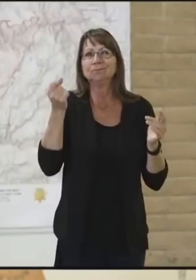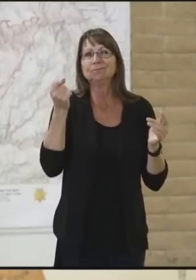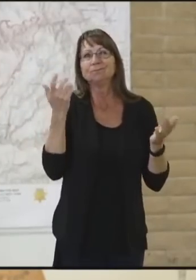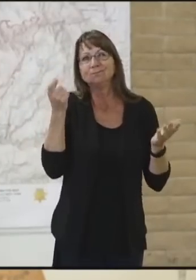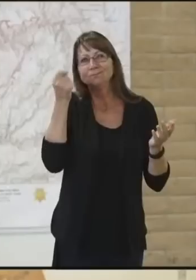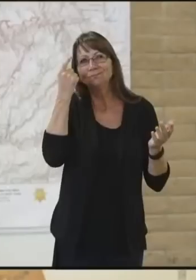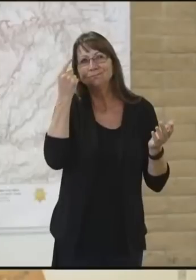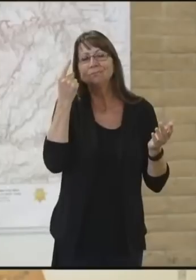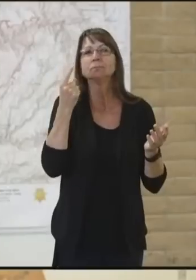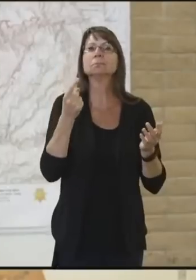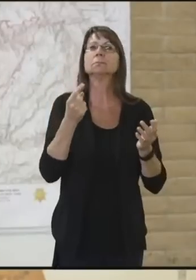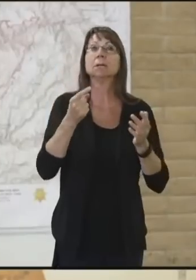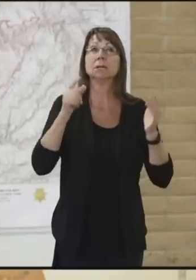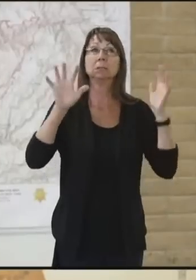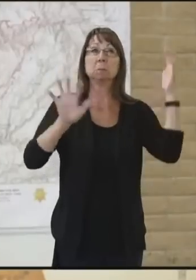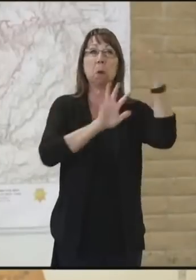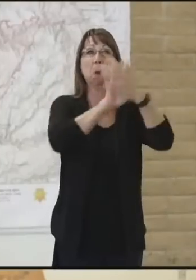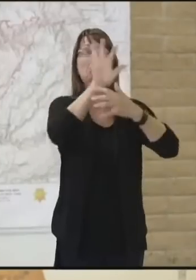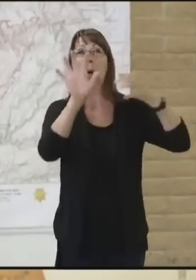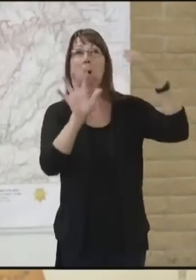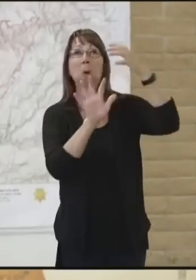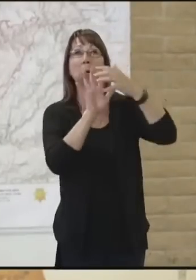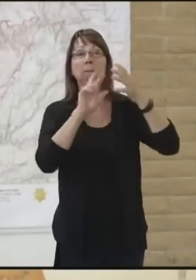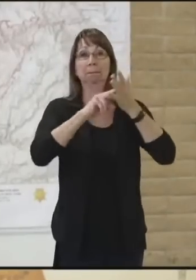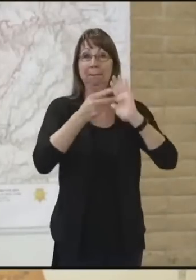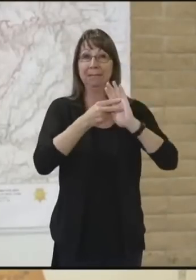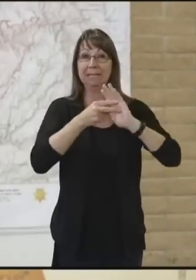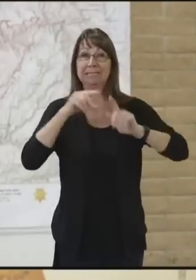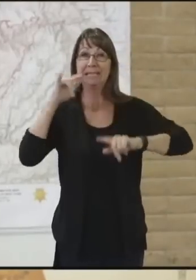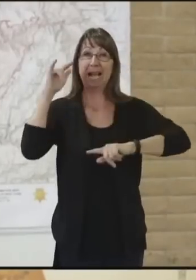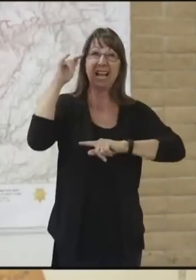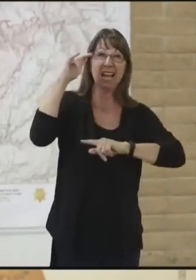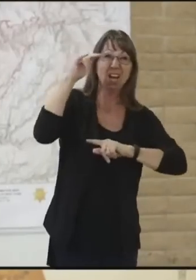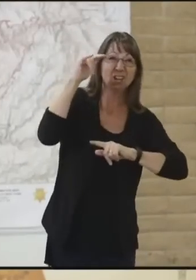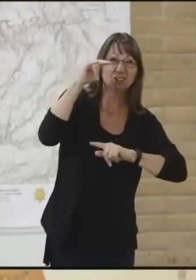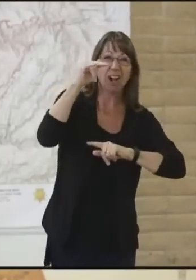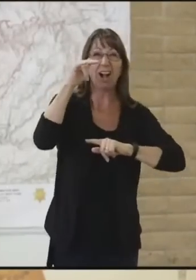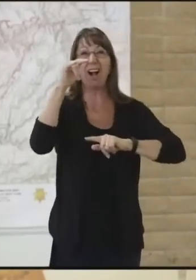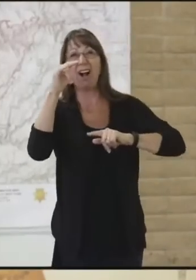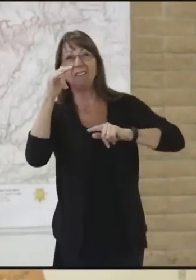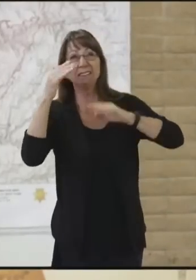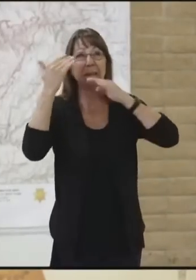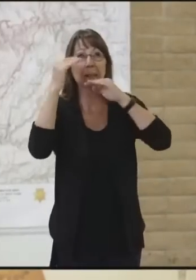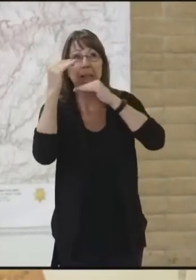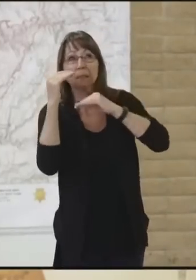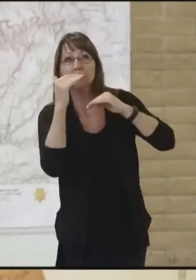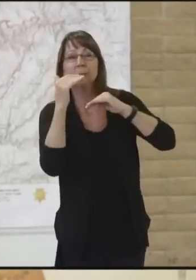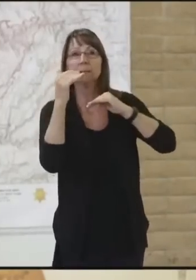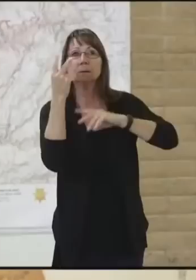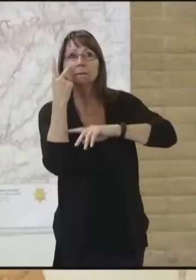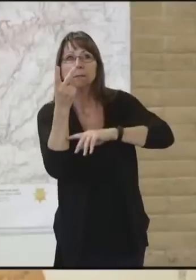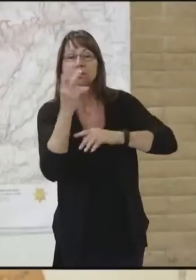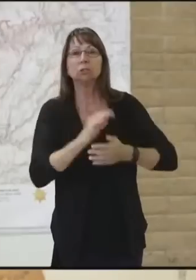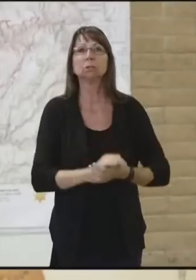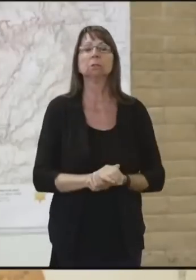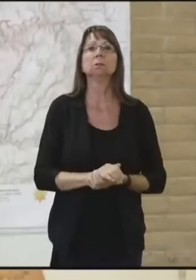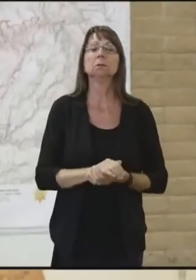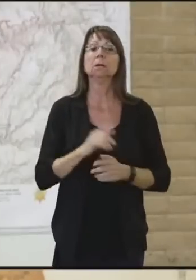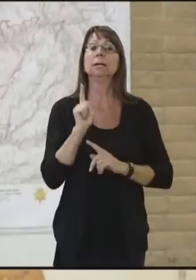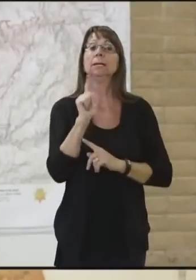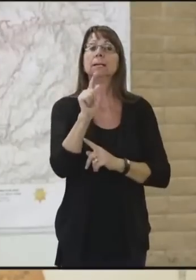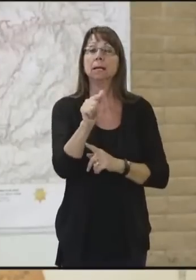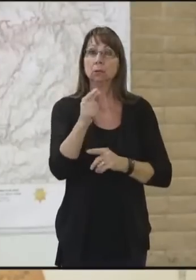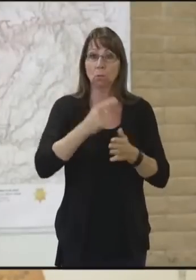might be operating over the fire. A little bit further out, later in the weekend, there will be a pattern change, but it's